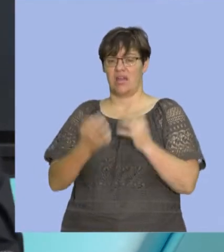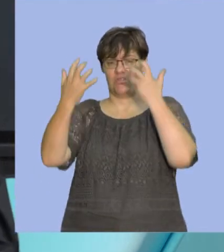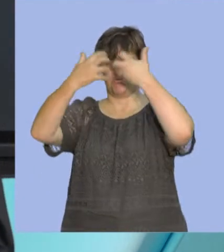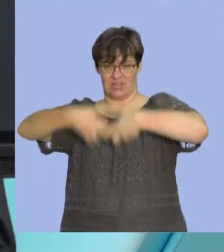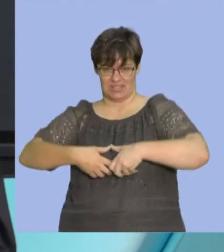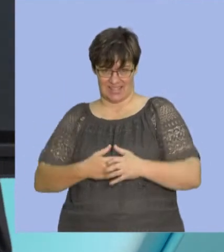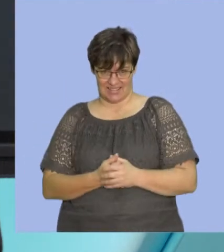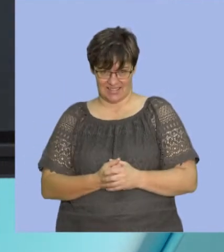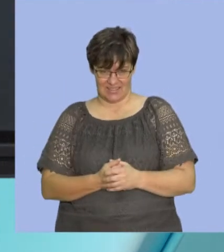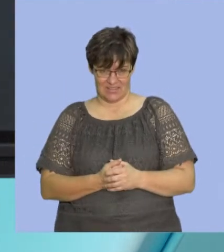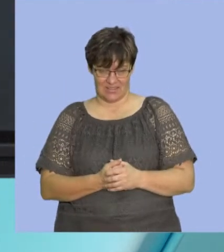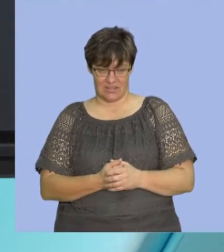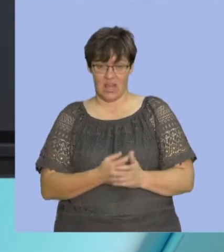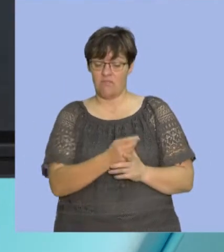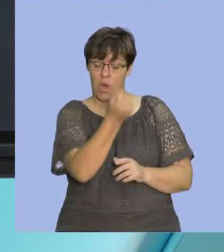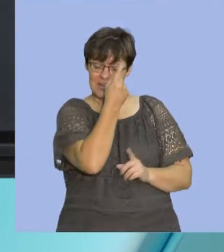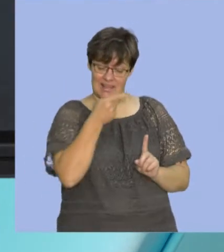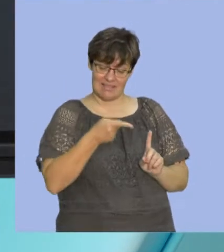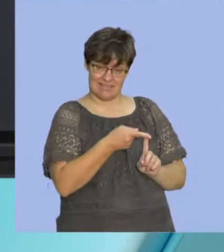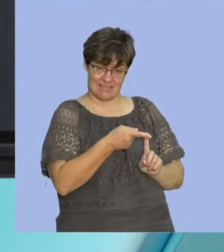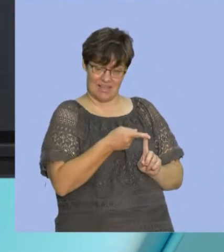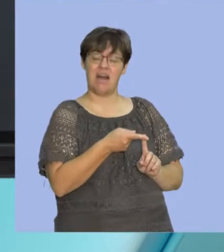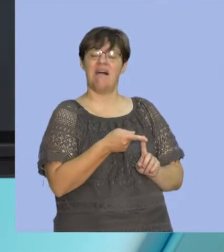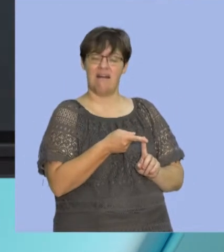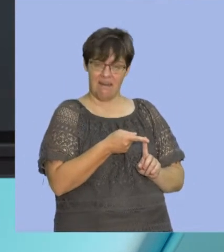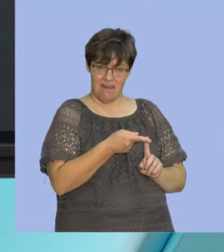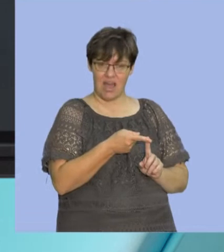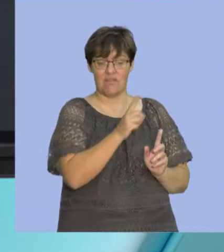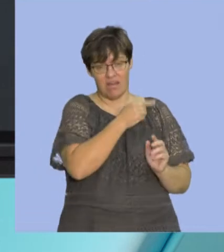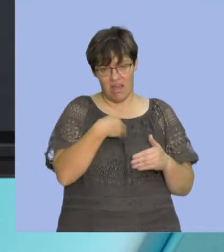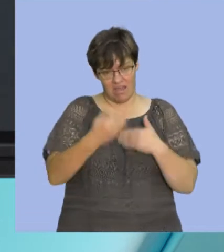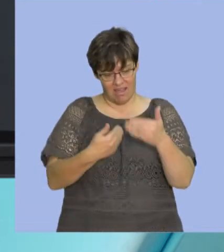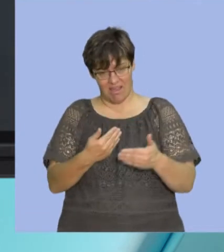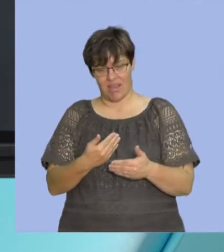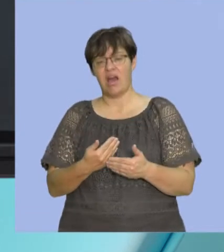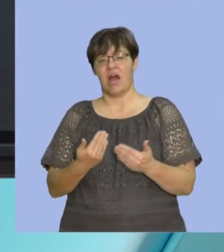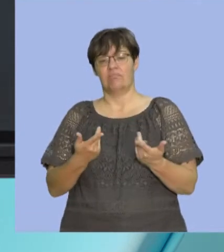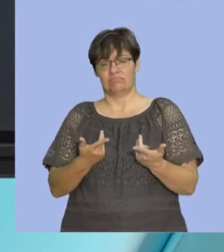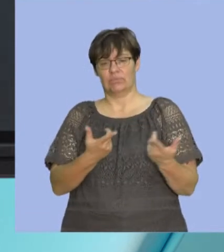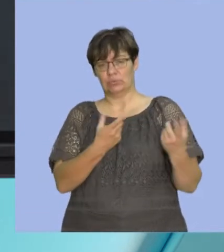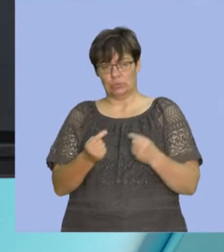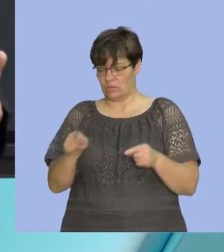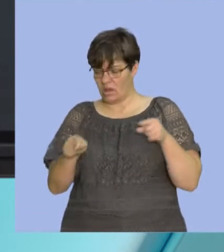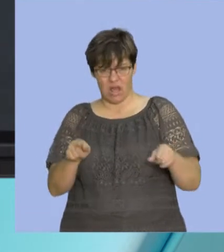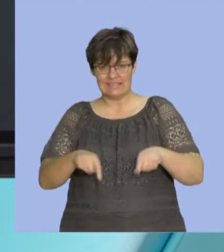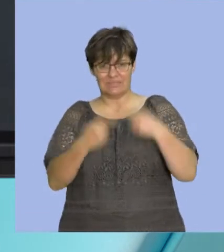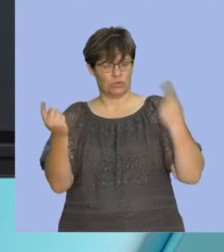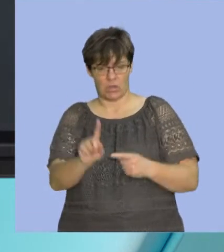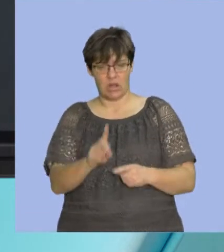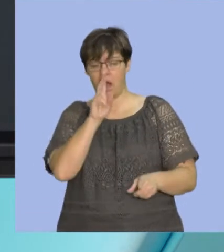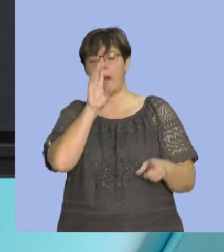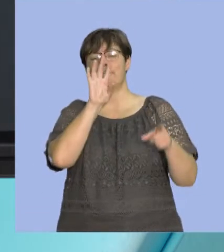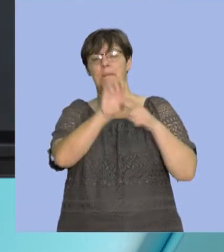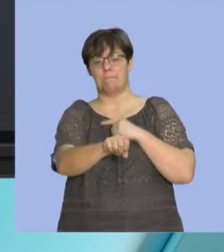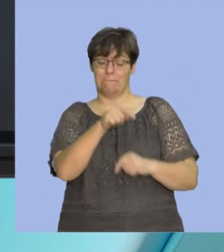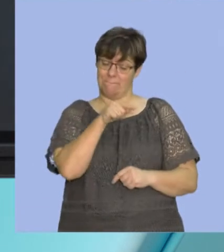it with your list. Once you understand this, then obviously when we go on to doing actual differences, you'll see why